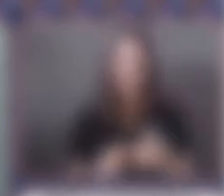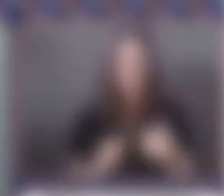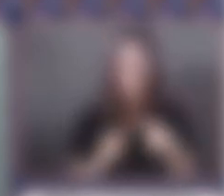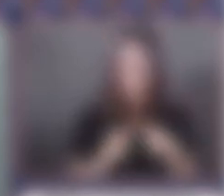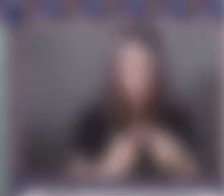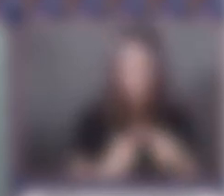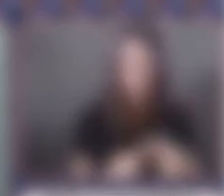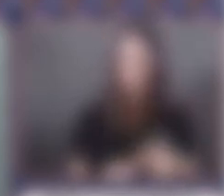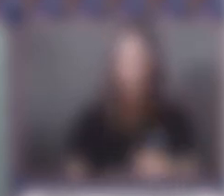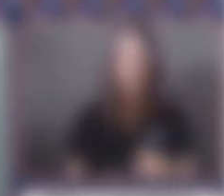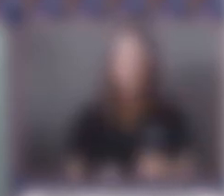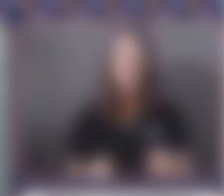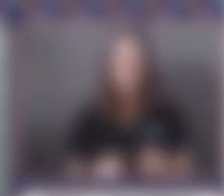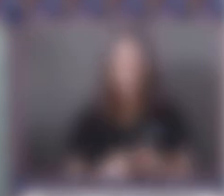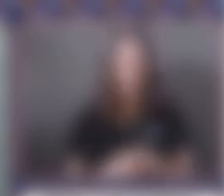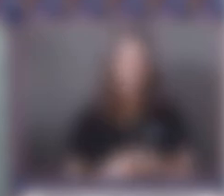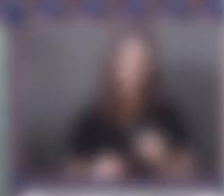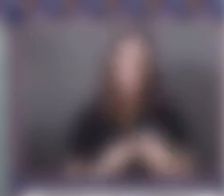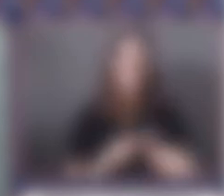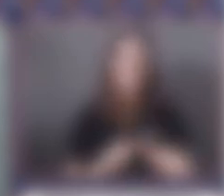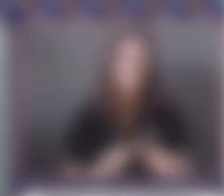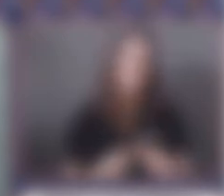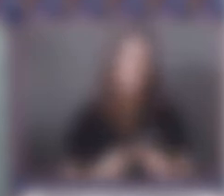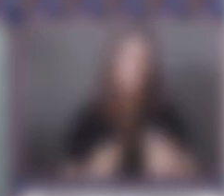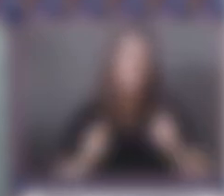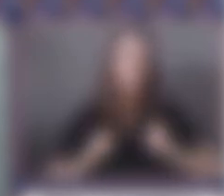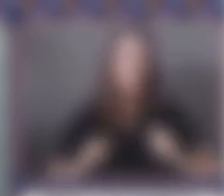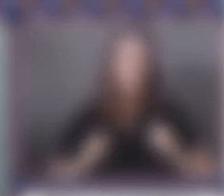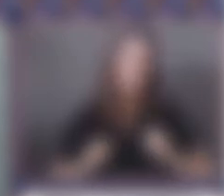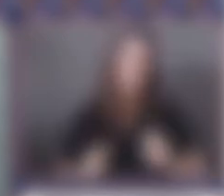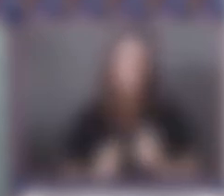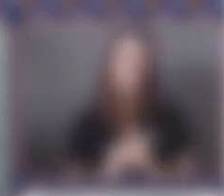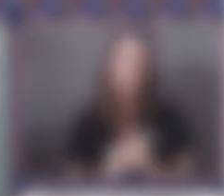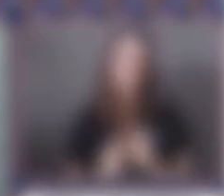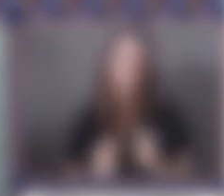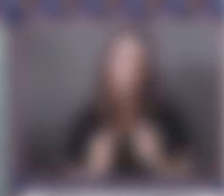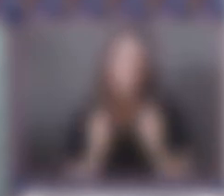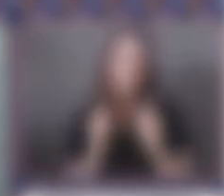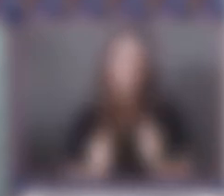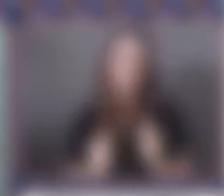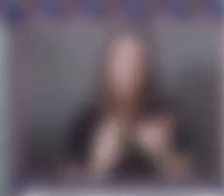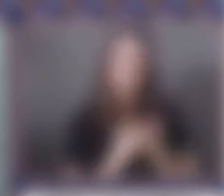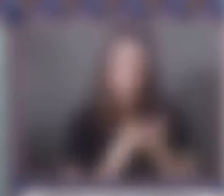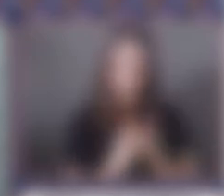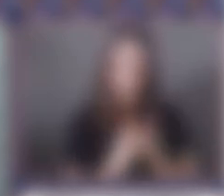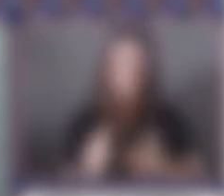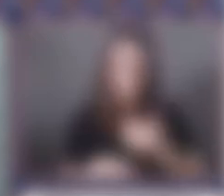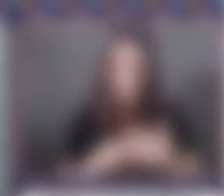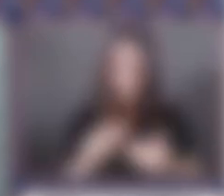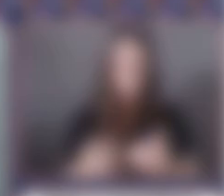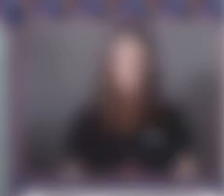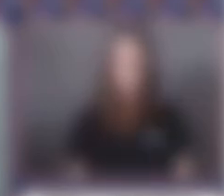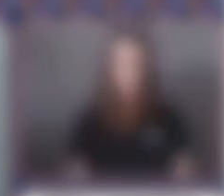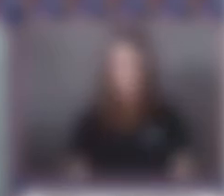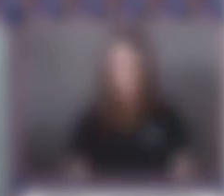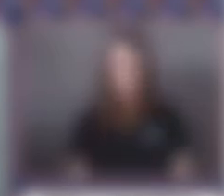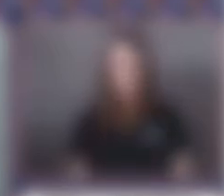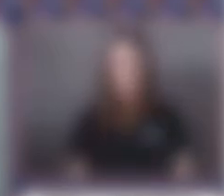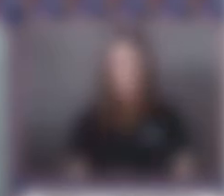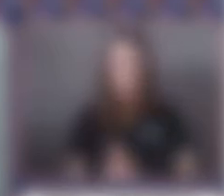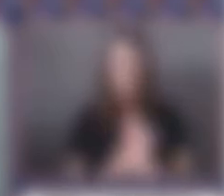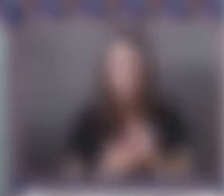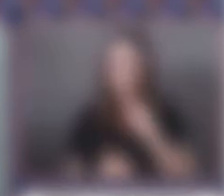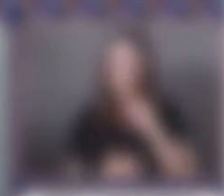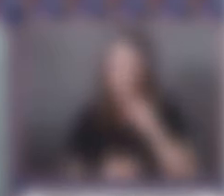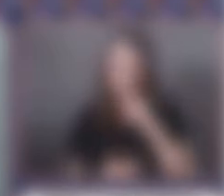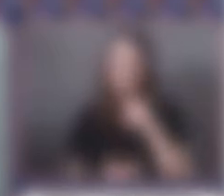best practice early intervention programs. The NDIA will create big pathways in consultation with people with disability